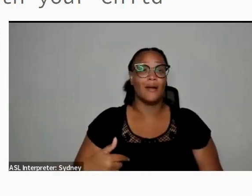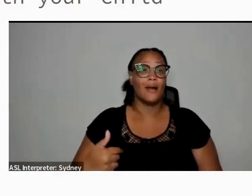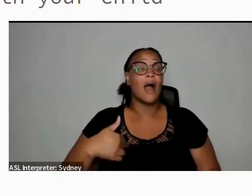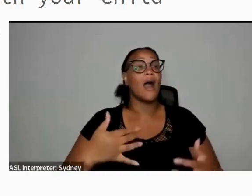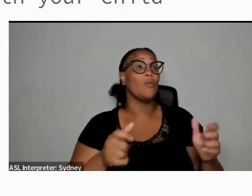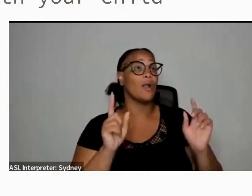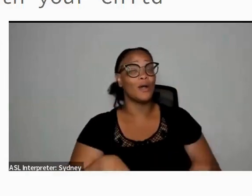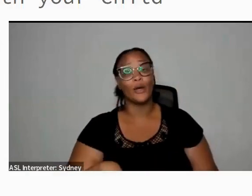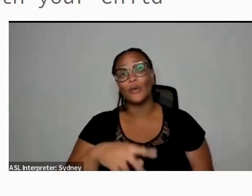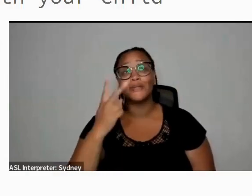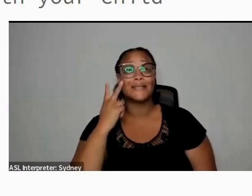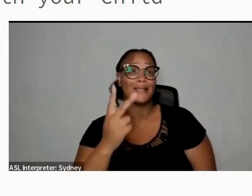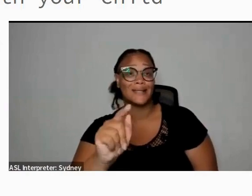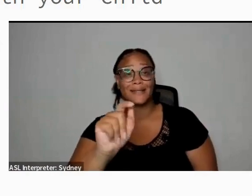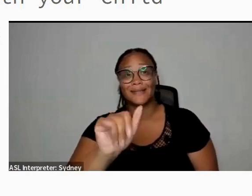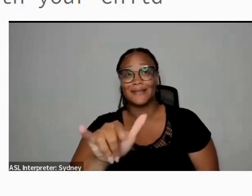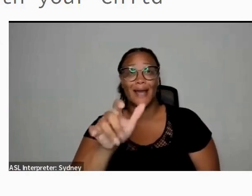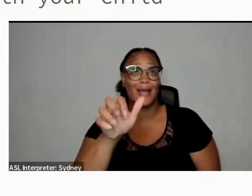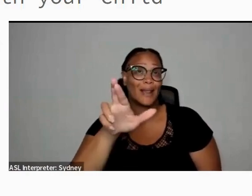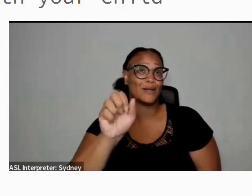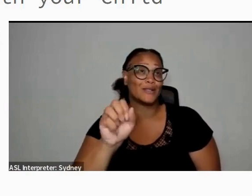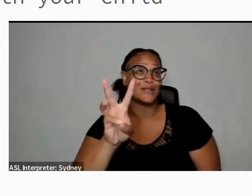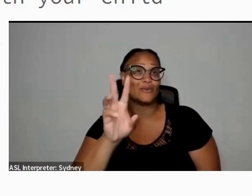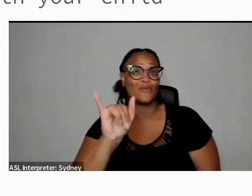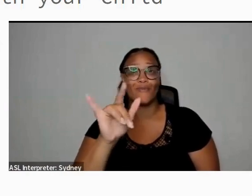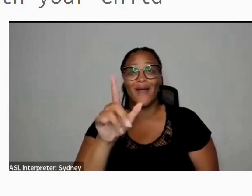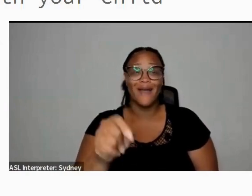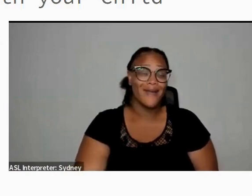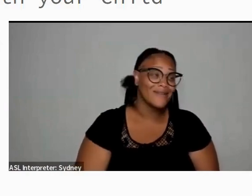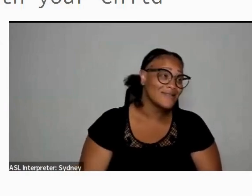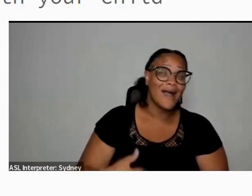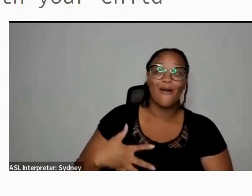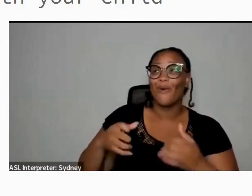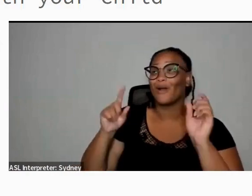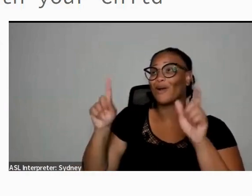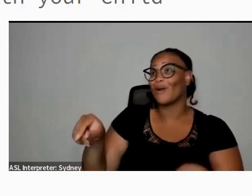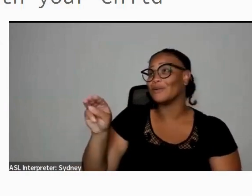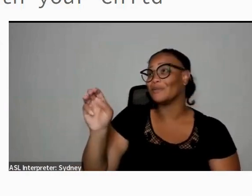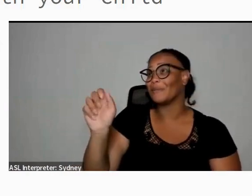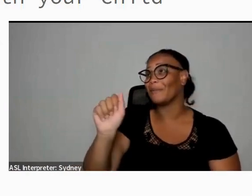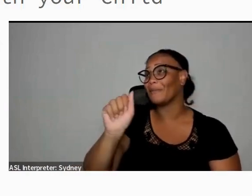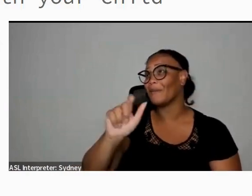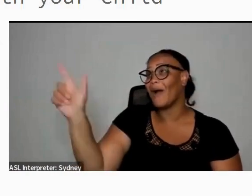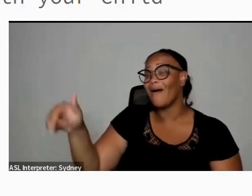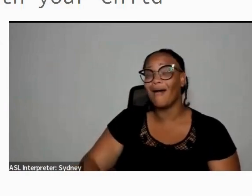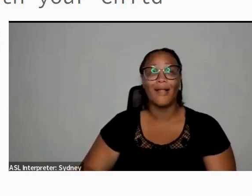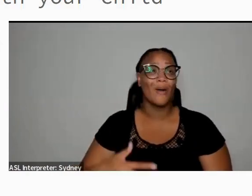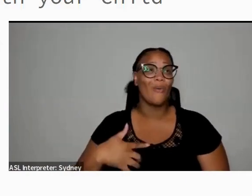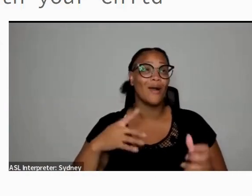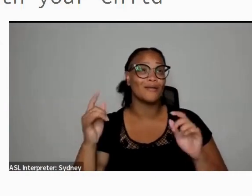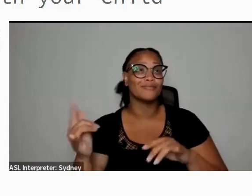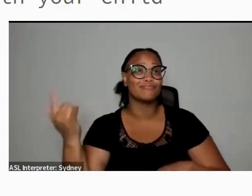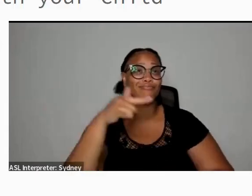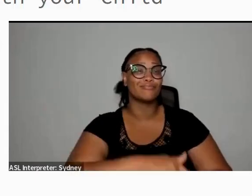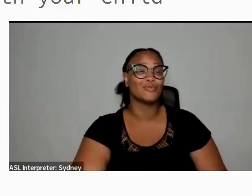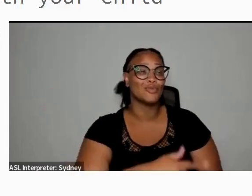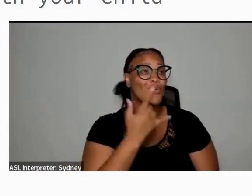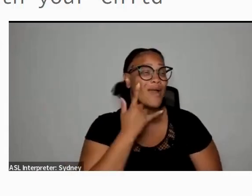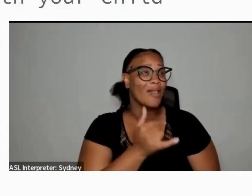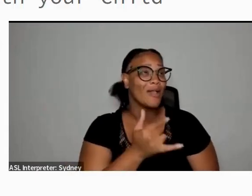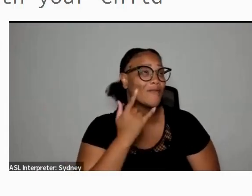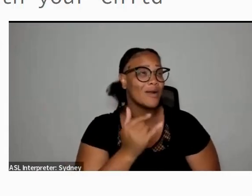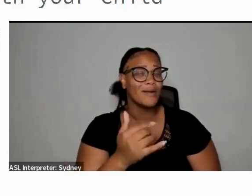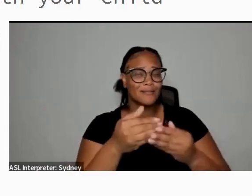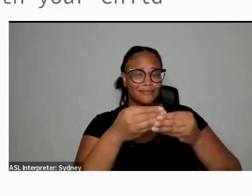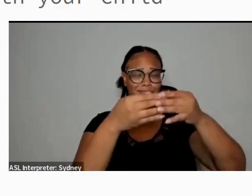to the mall, I would like to go to California. All of those things, you can brainstorm a list,